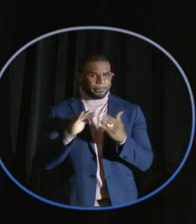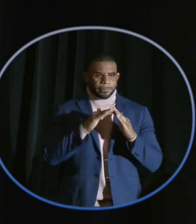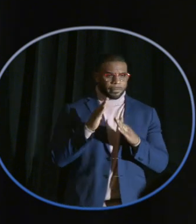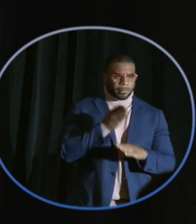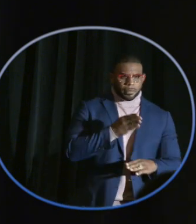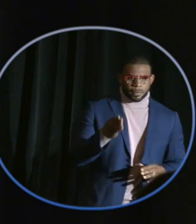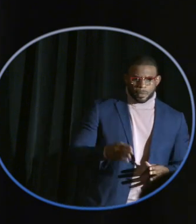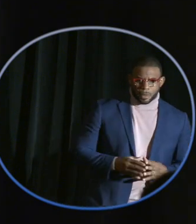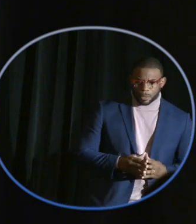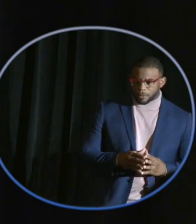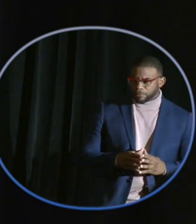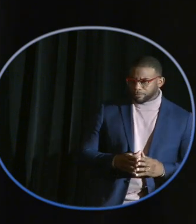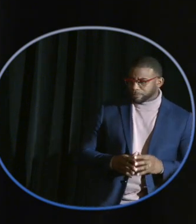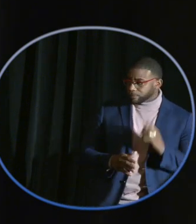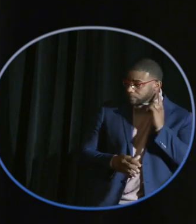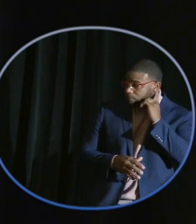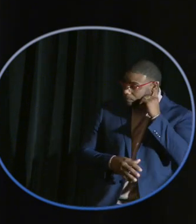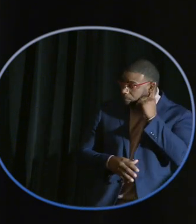of Baltimore.